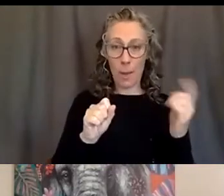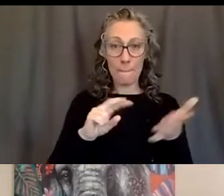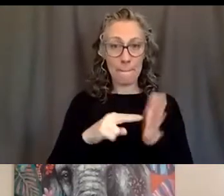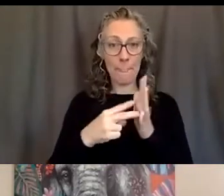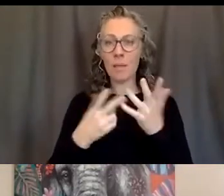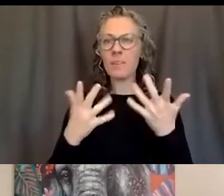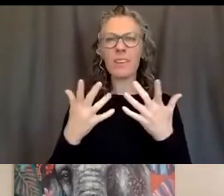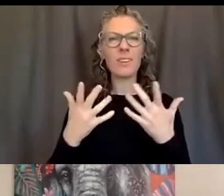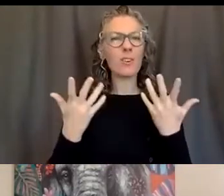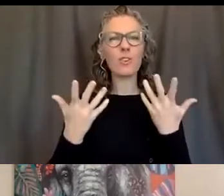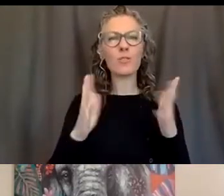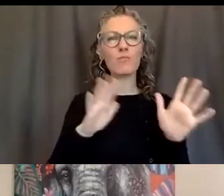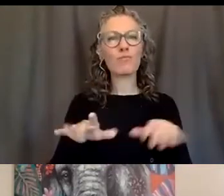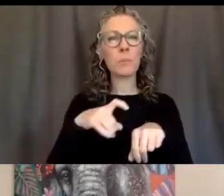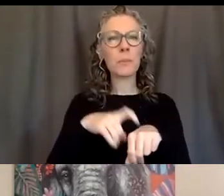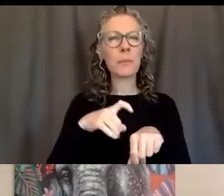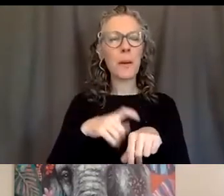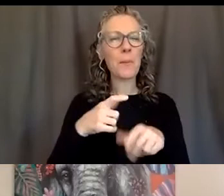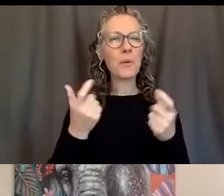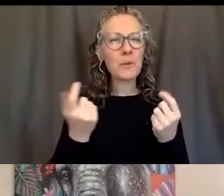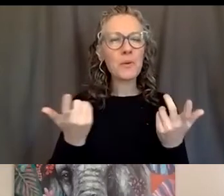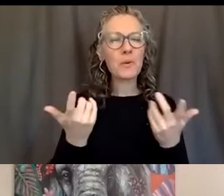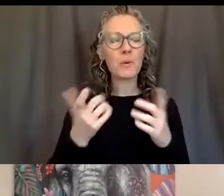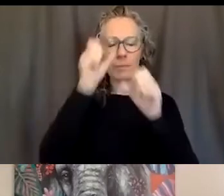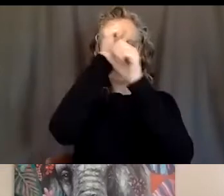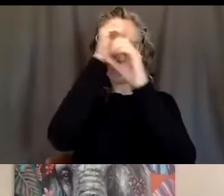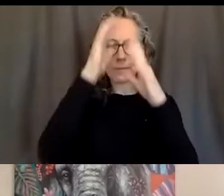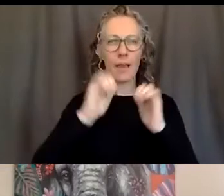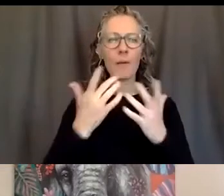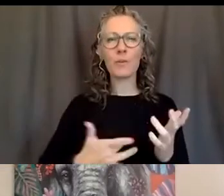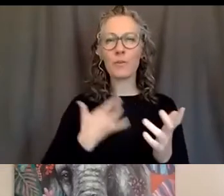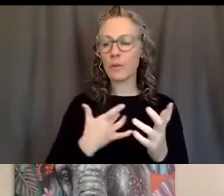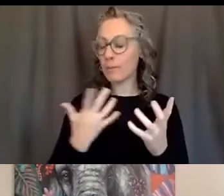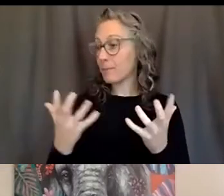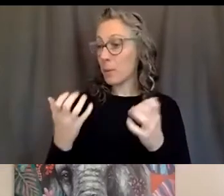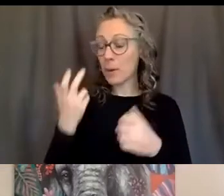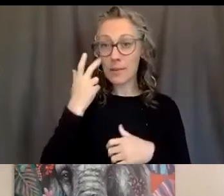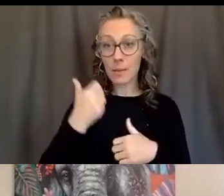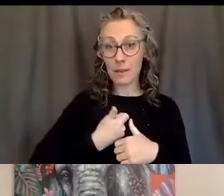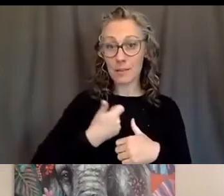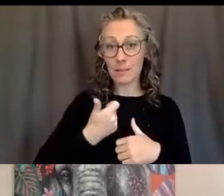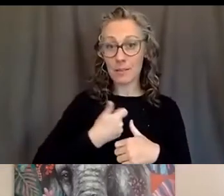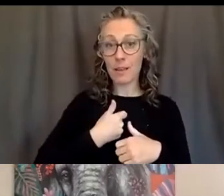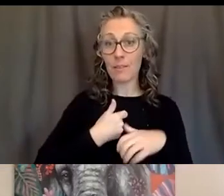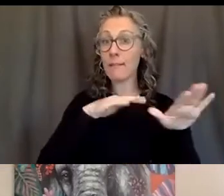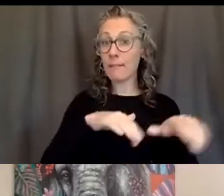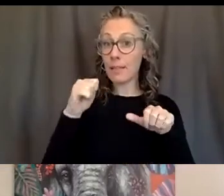time, what do you see yourself doing? How do you imagine yourself feeling? I would like to see myself leaving my